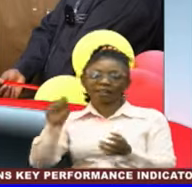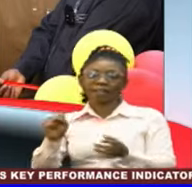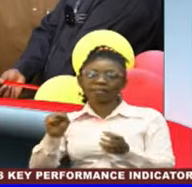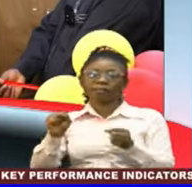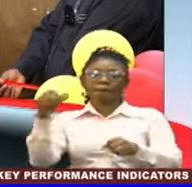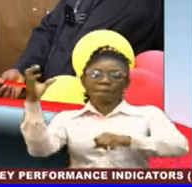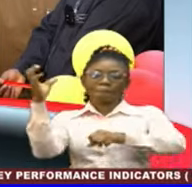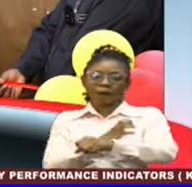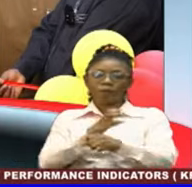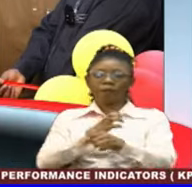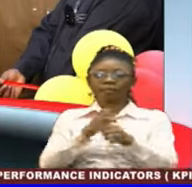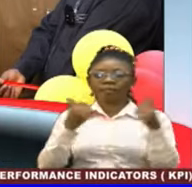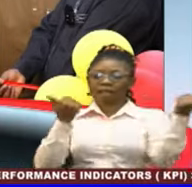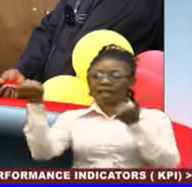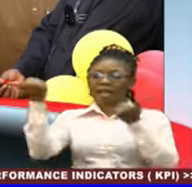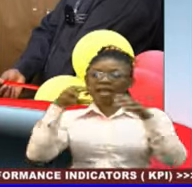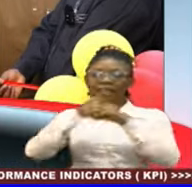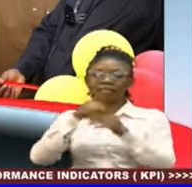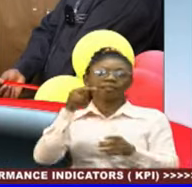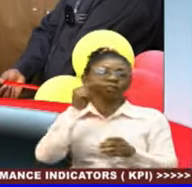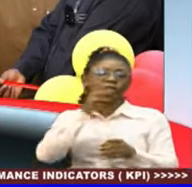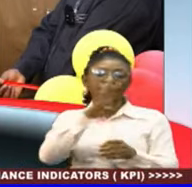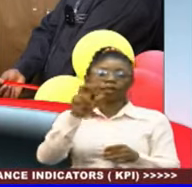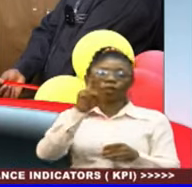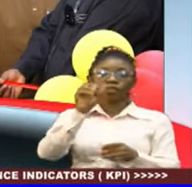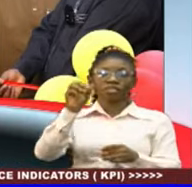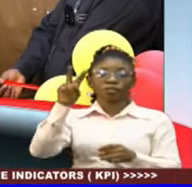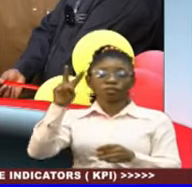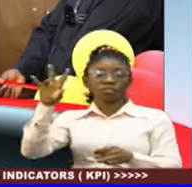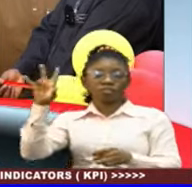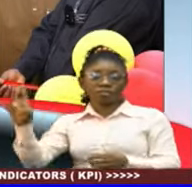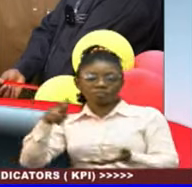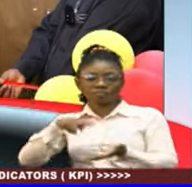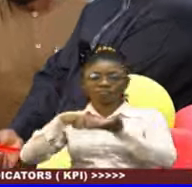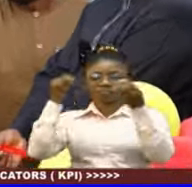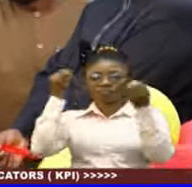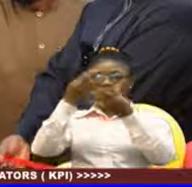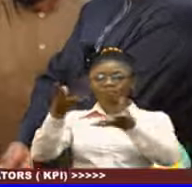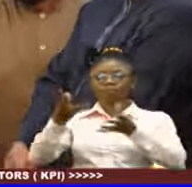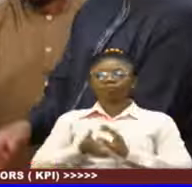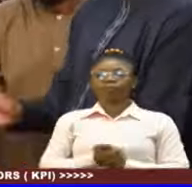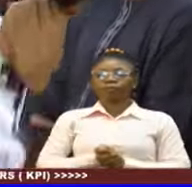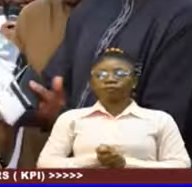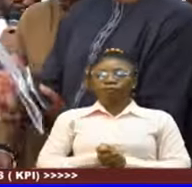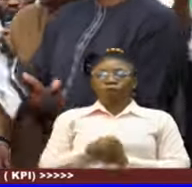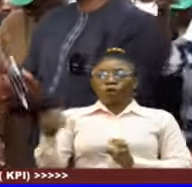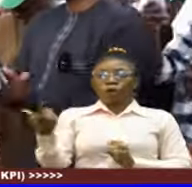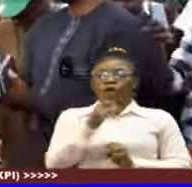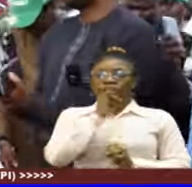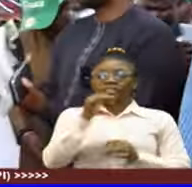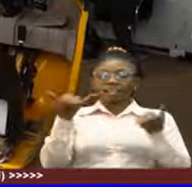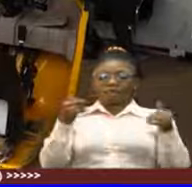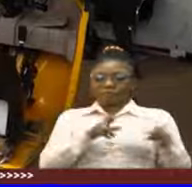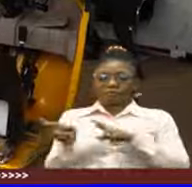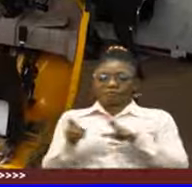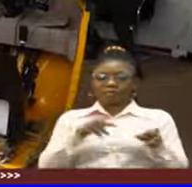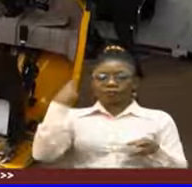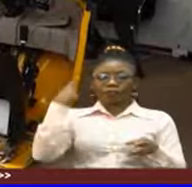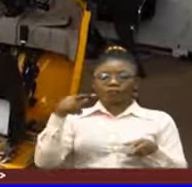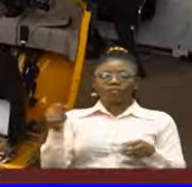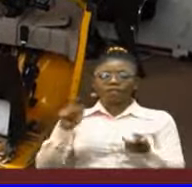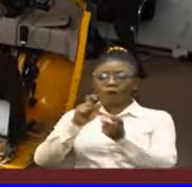Nigeria by 2027. Lydia Sampson has more. All is now set for the real-time conversion